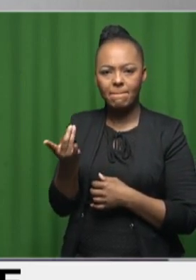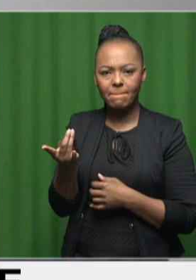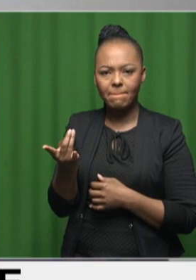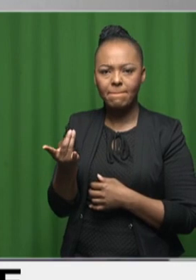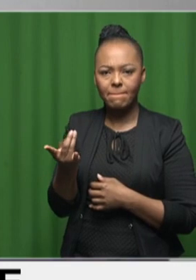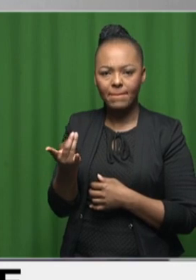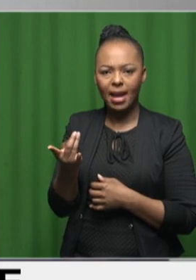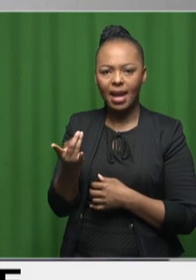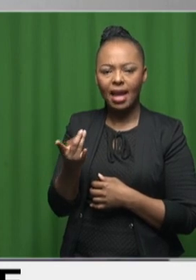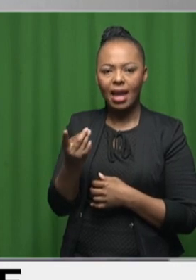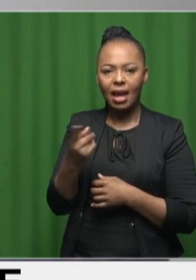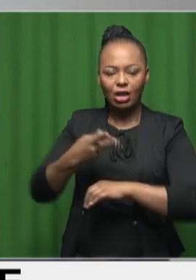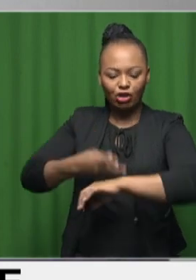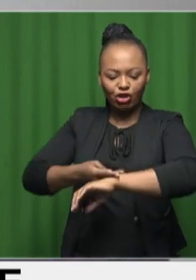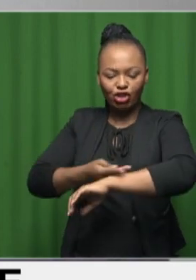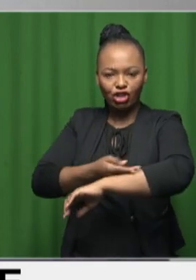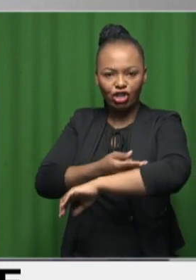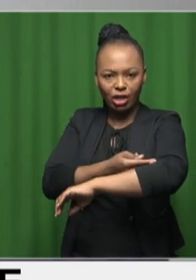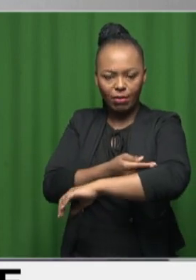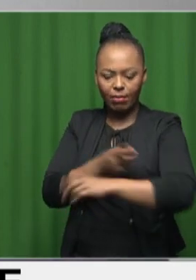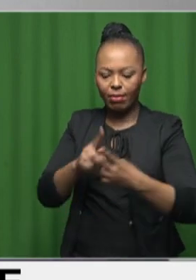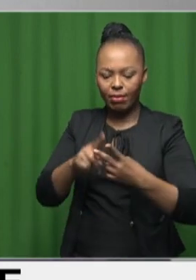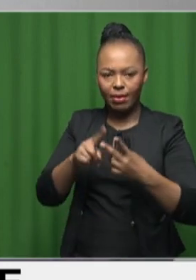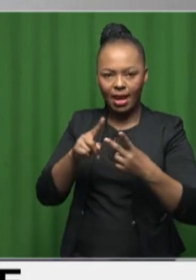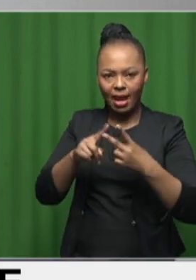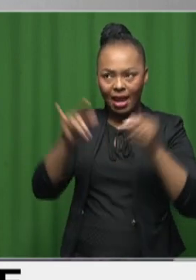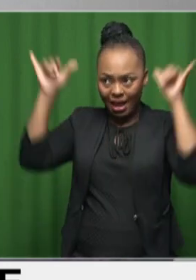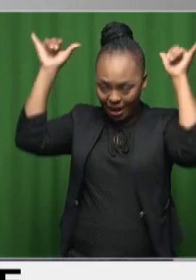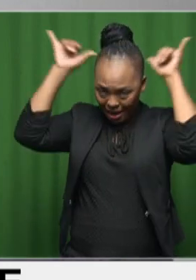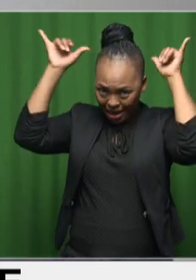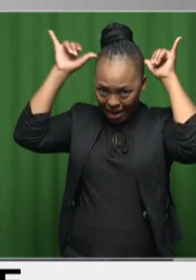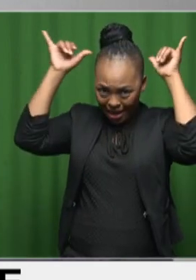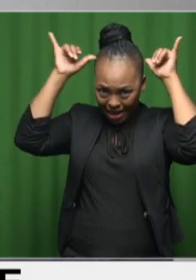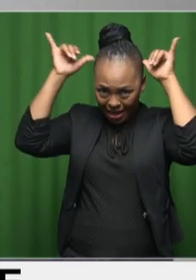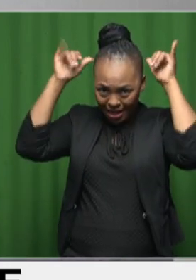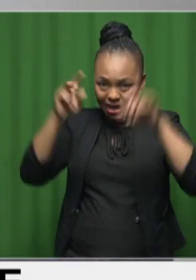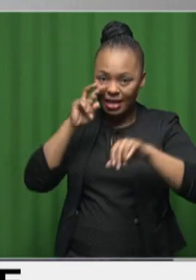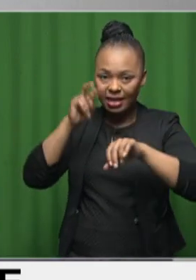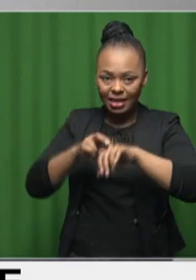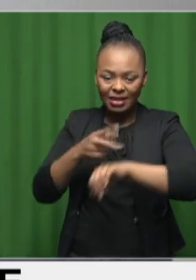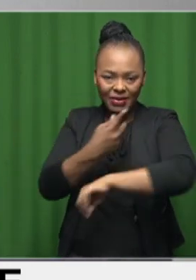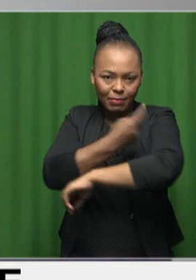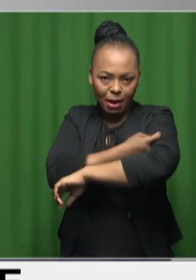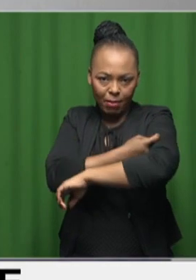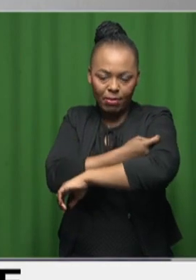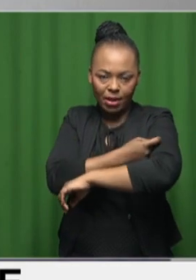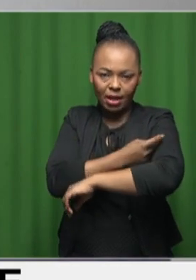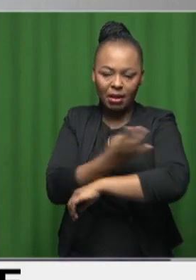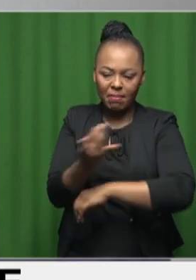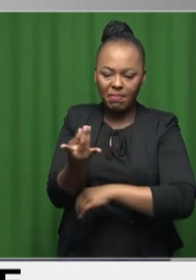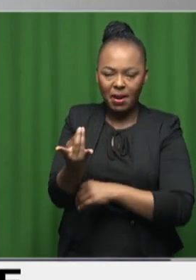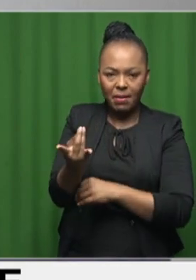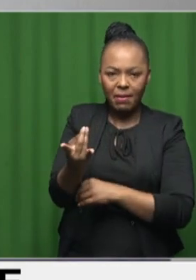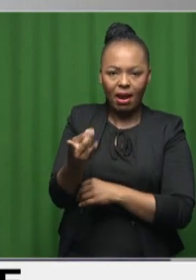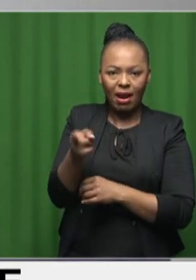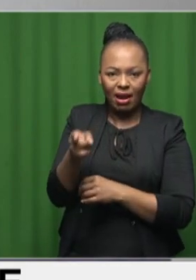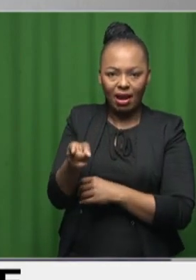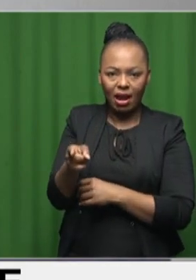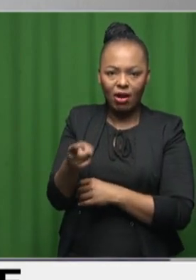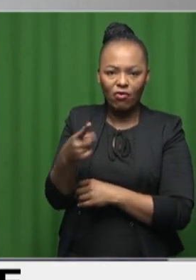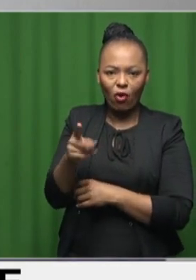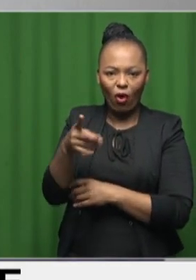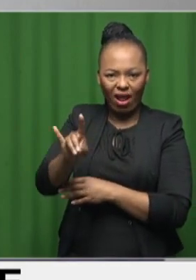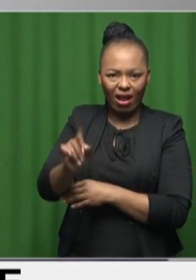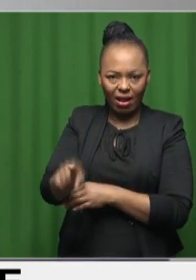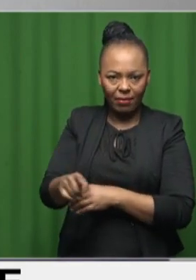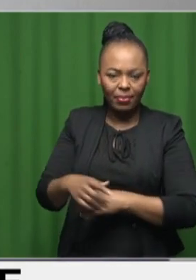could skyrocket in the next few months should vaccines for livestock continue to be in short supply. I know in your budget